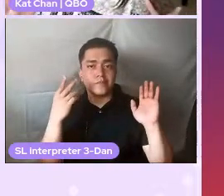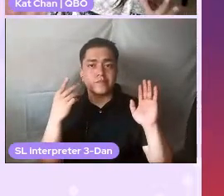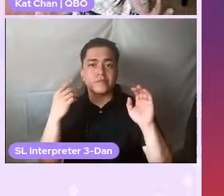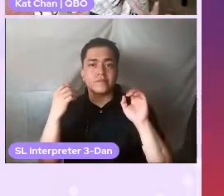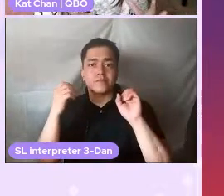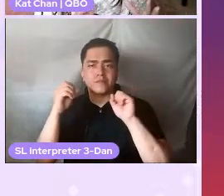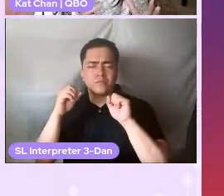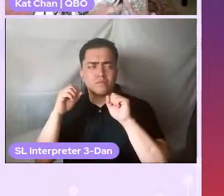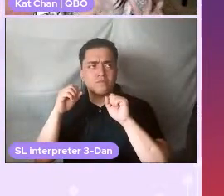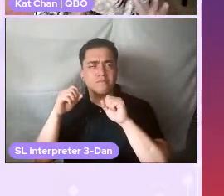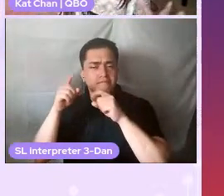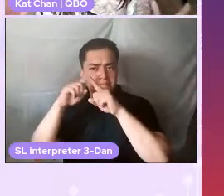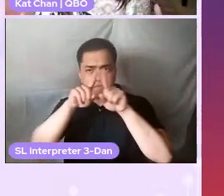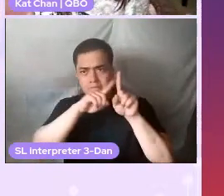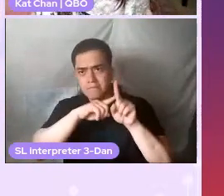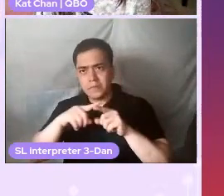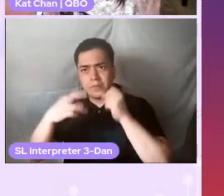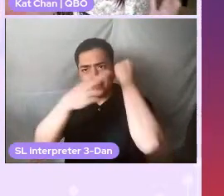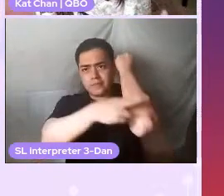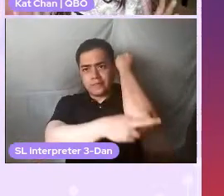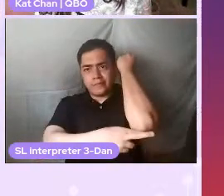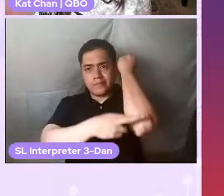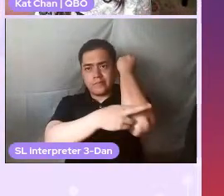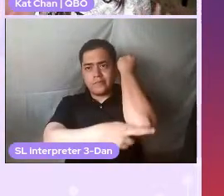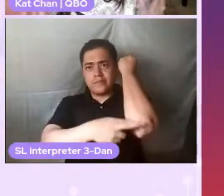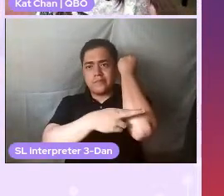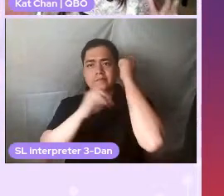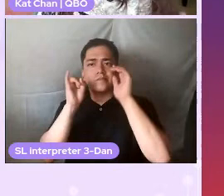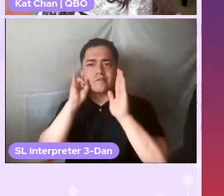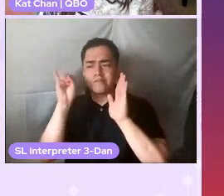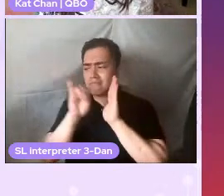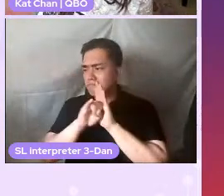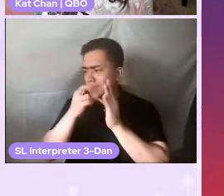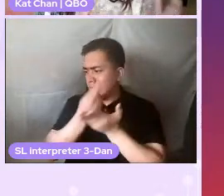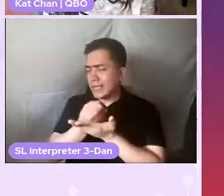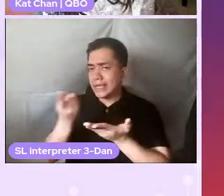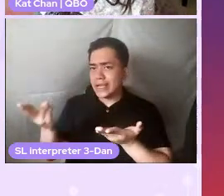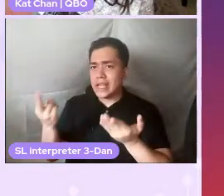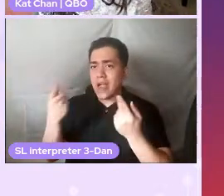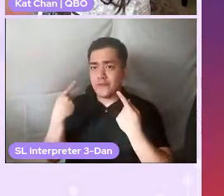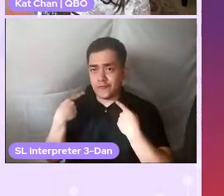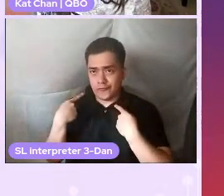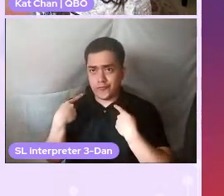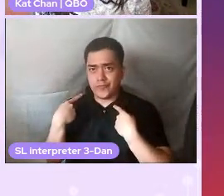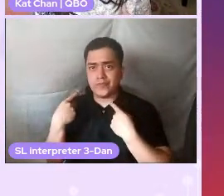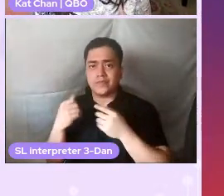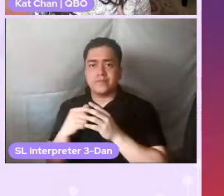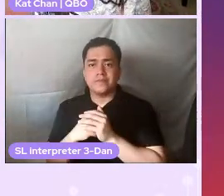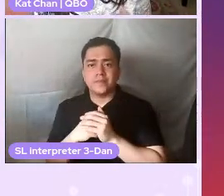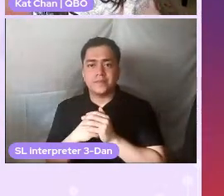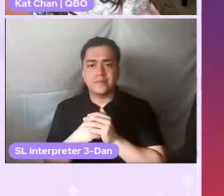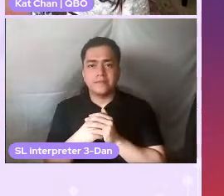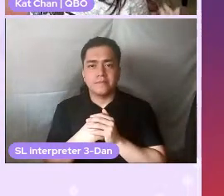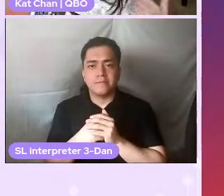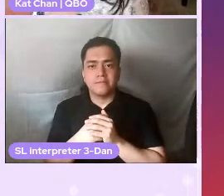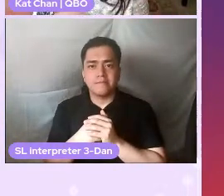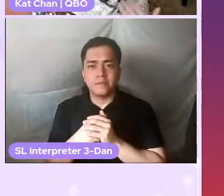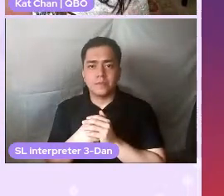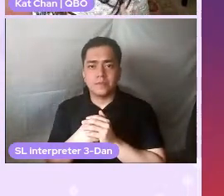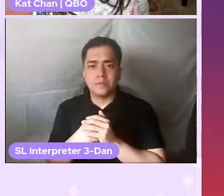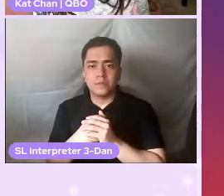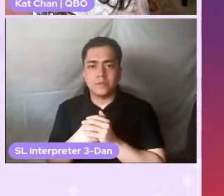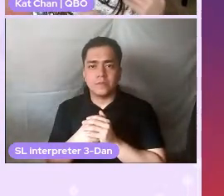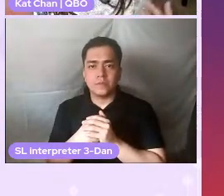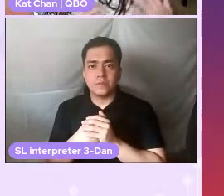would go to different regions and really try to identify ano ba yung mga resources available to you if you're a female founder, right? And also being